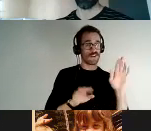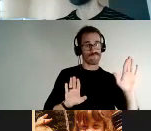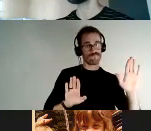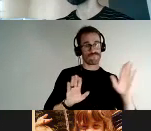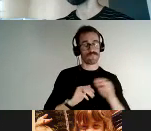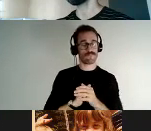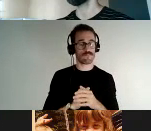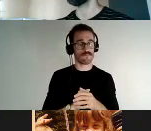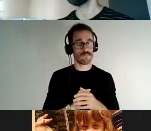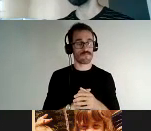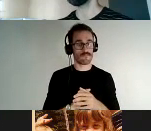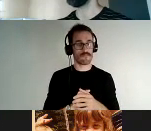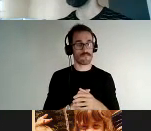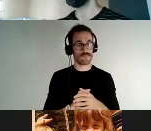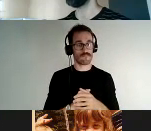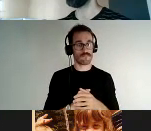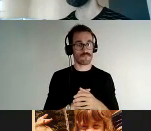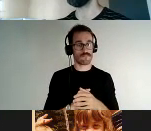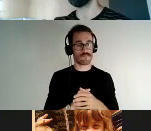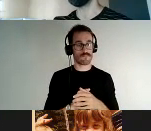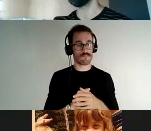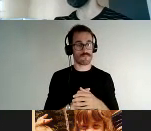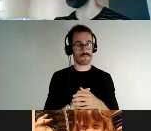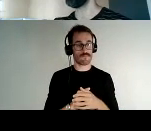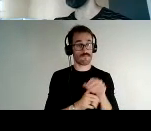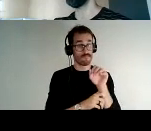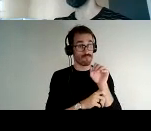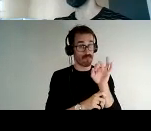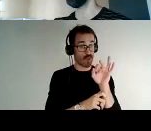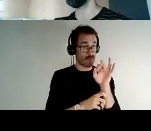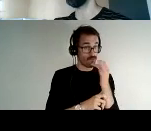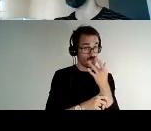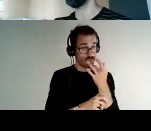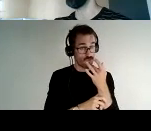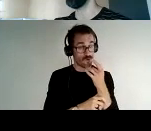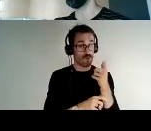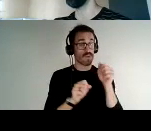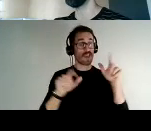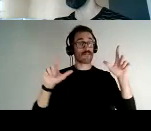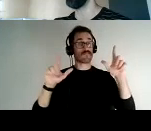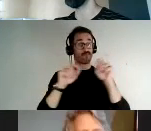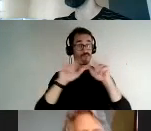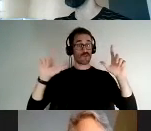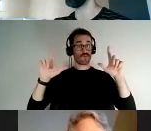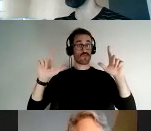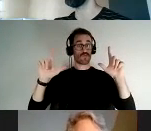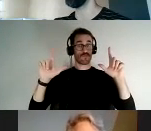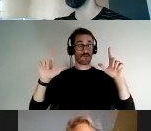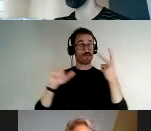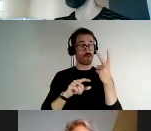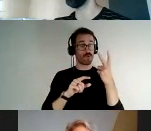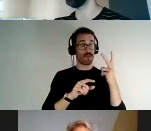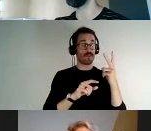So, and if you need, you can still reduce the window displaying the slide so you can